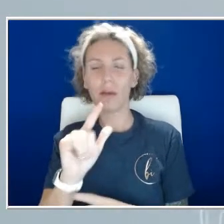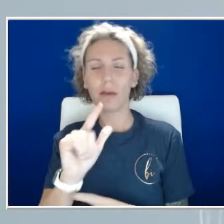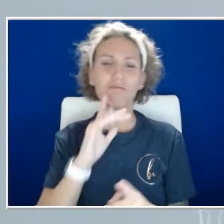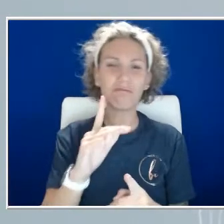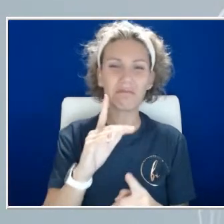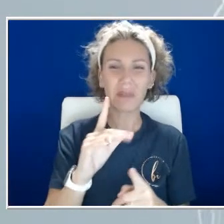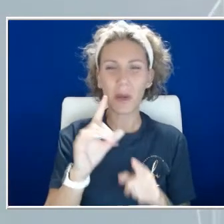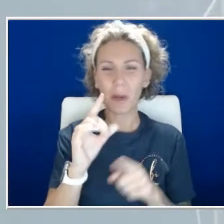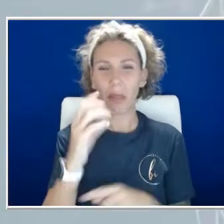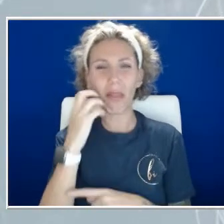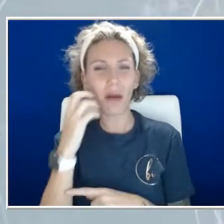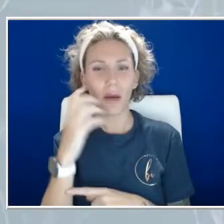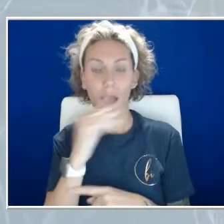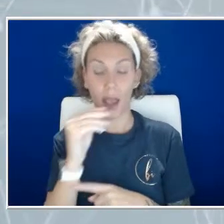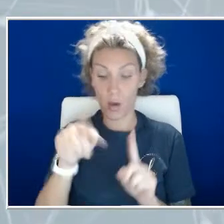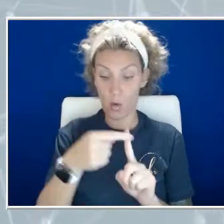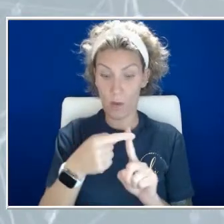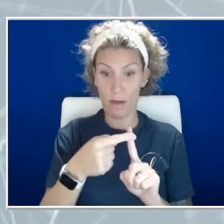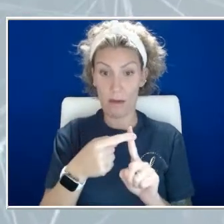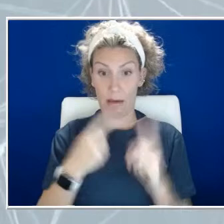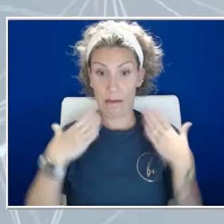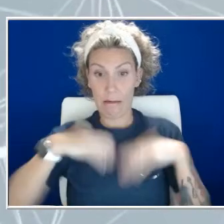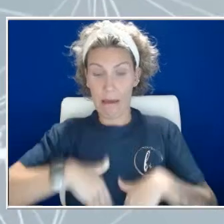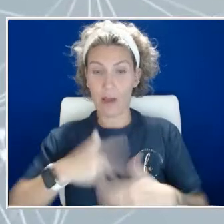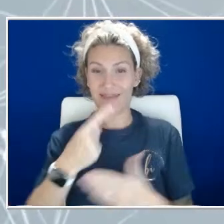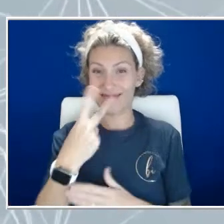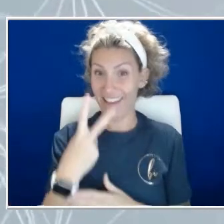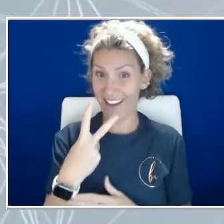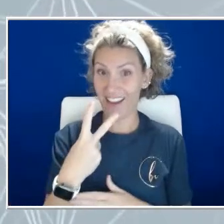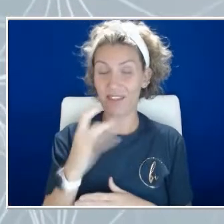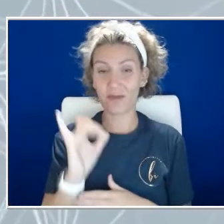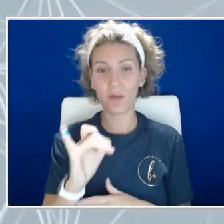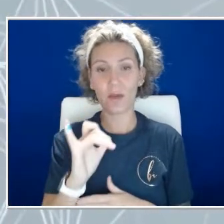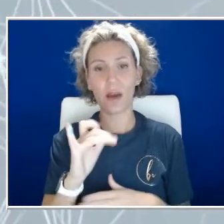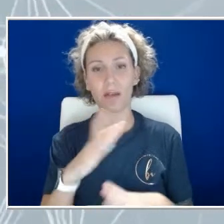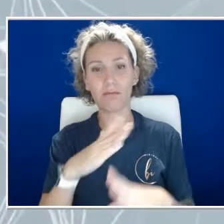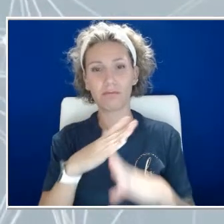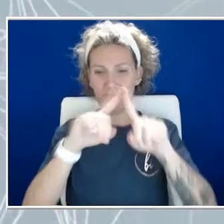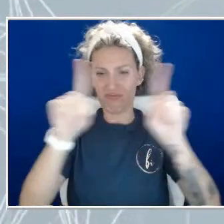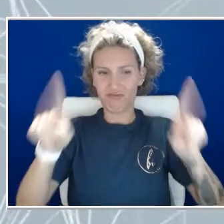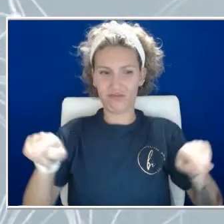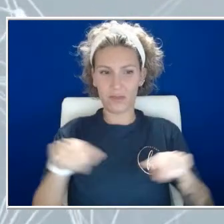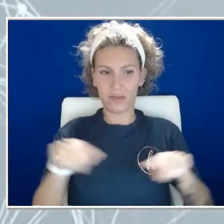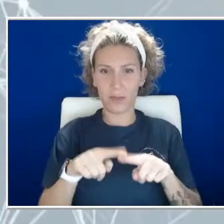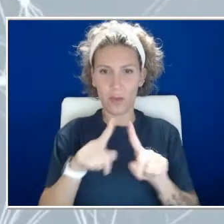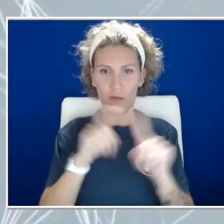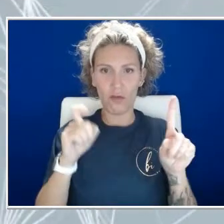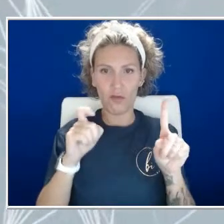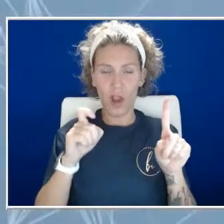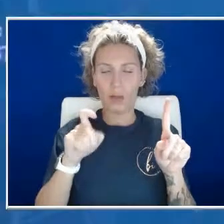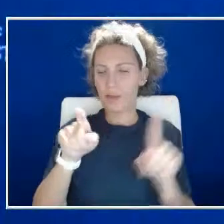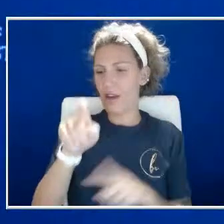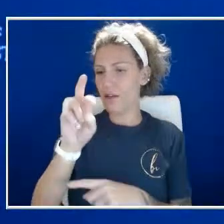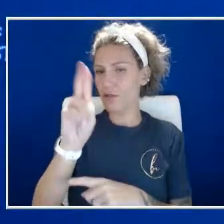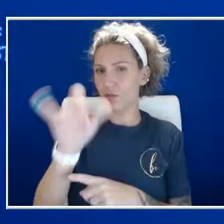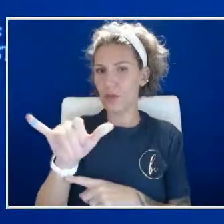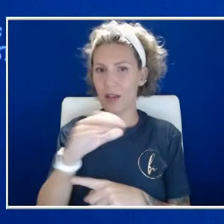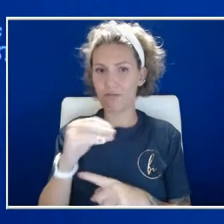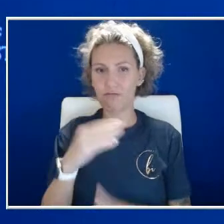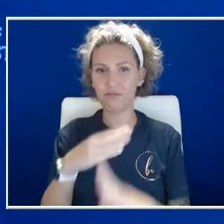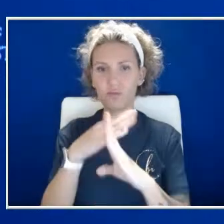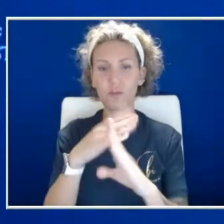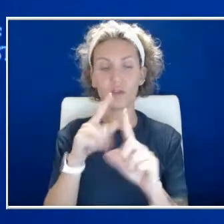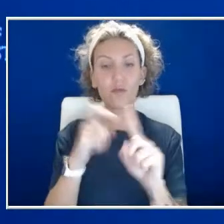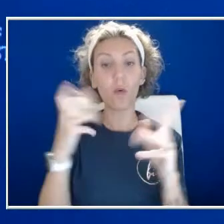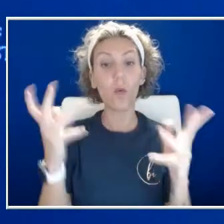that. So the shielding basically creates a box around the x-rays and prevents those x-rays from getting out into the